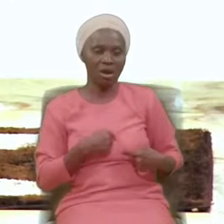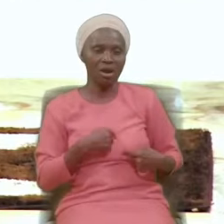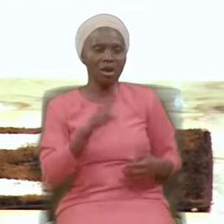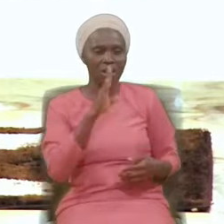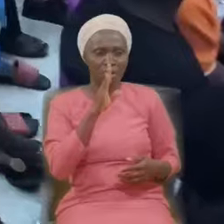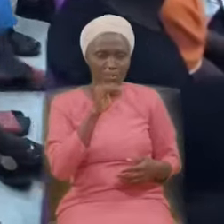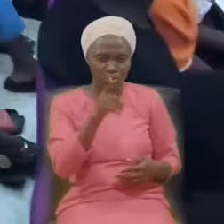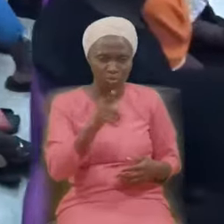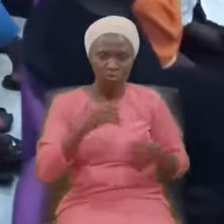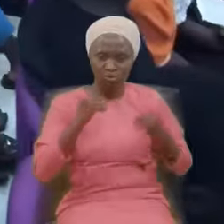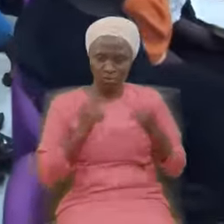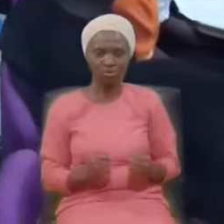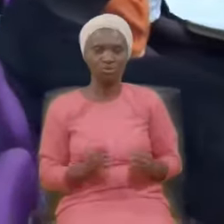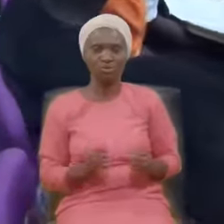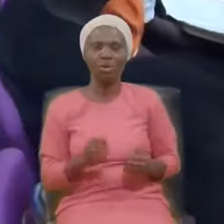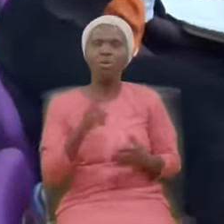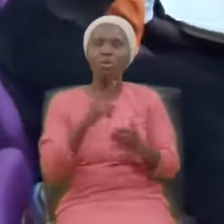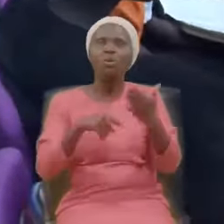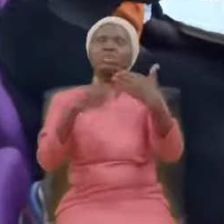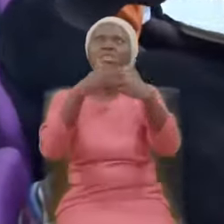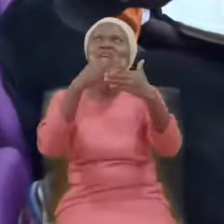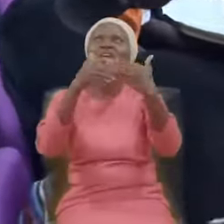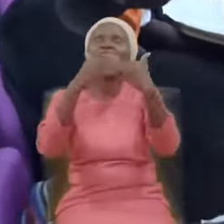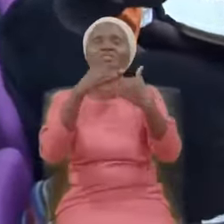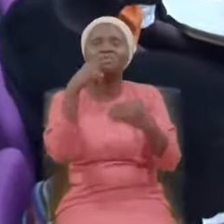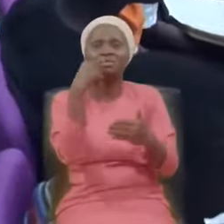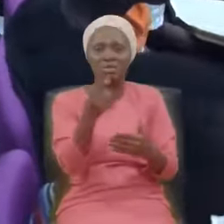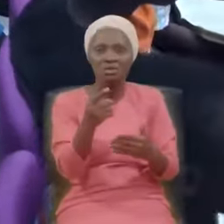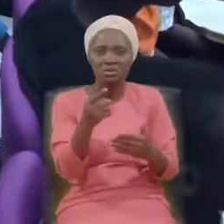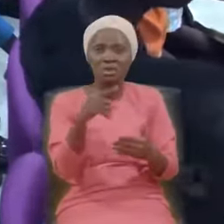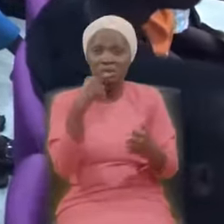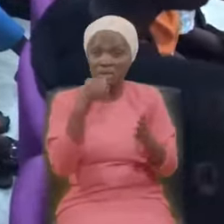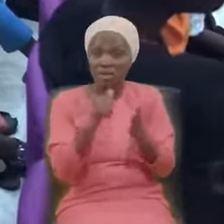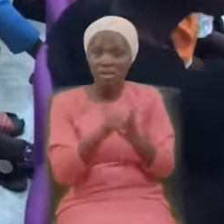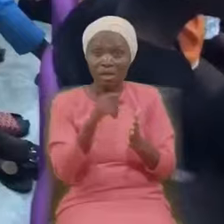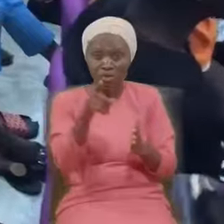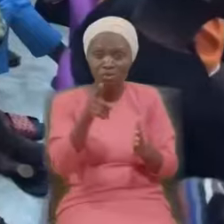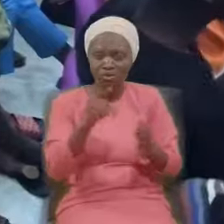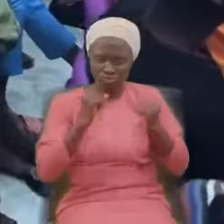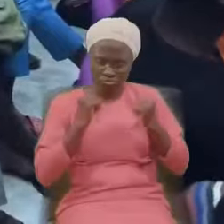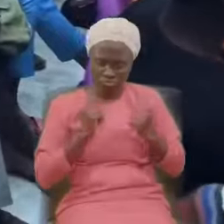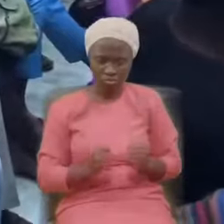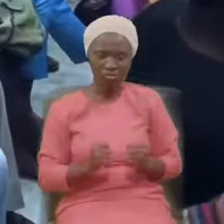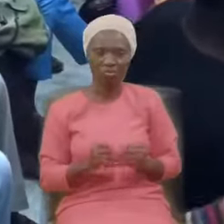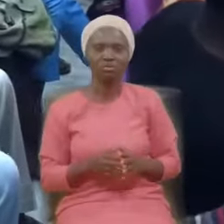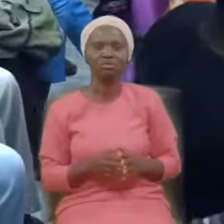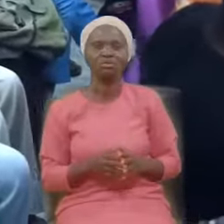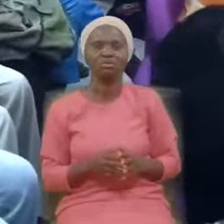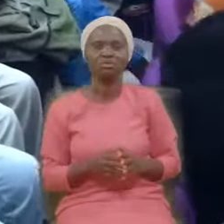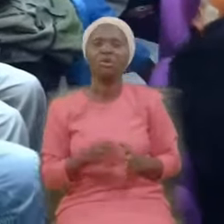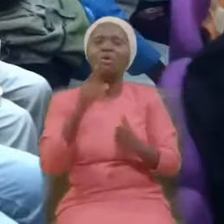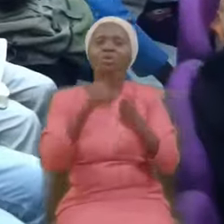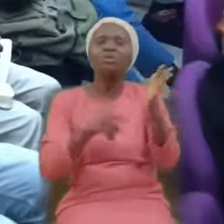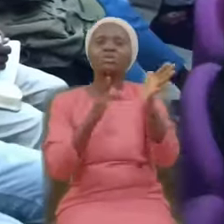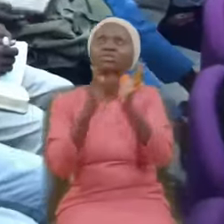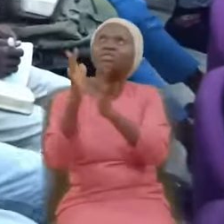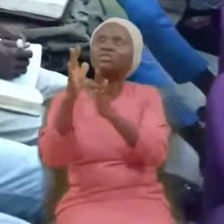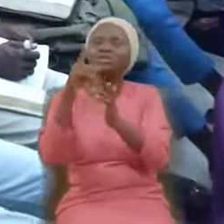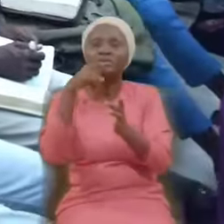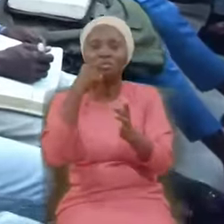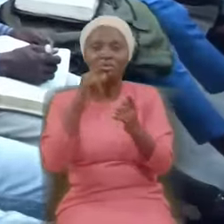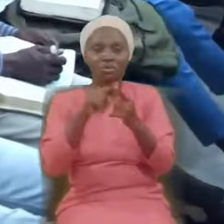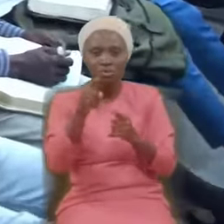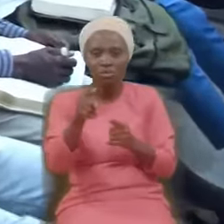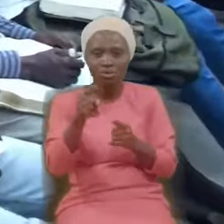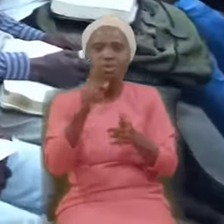heaven saying to you? What's the Almighty God saying to you? What Jesus, your